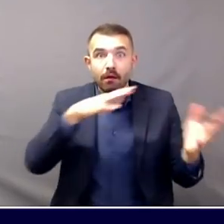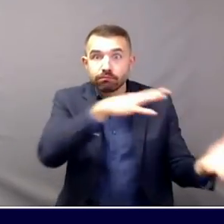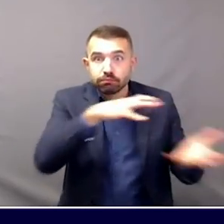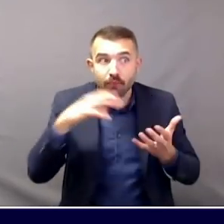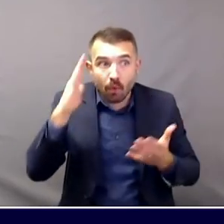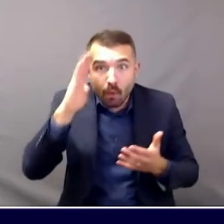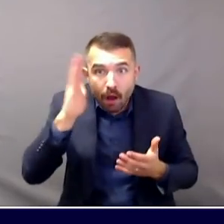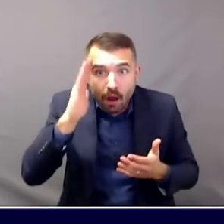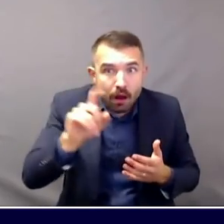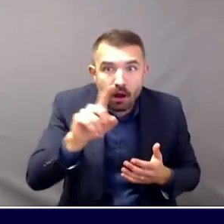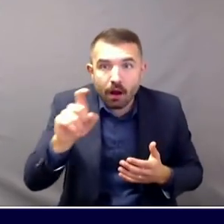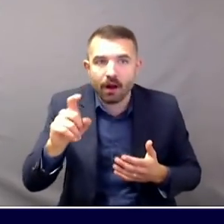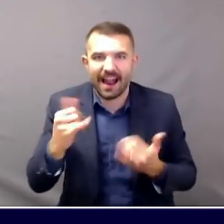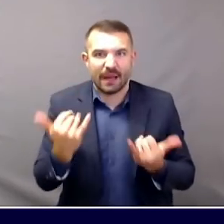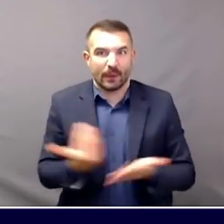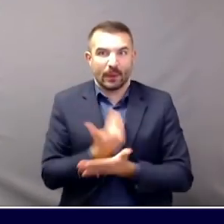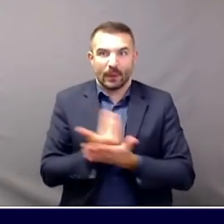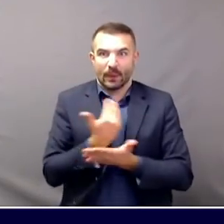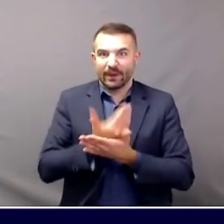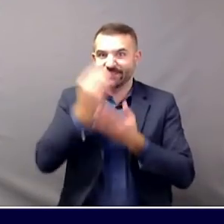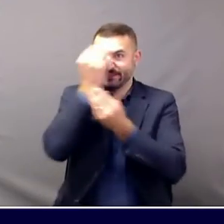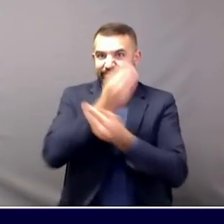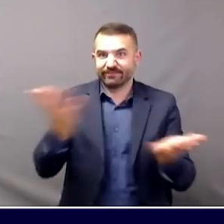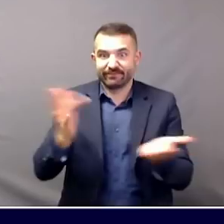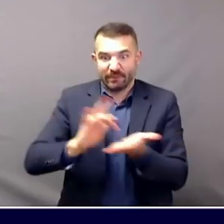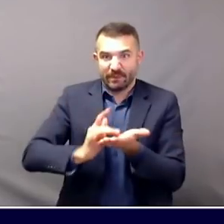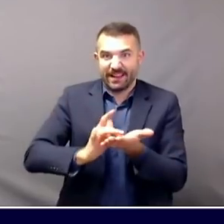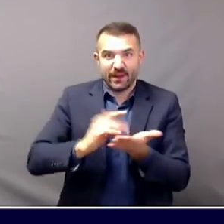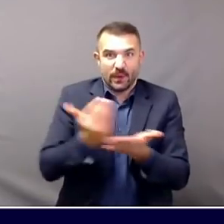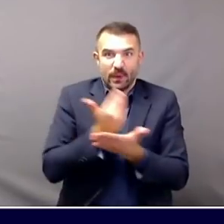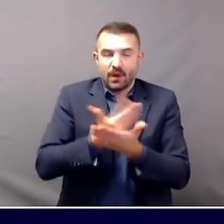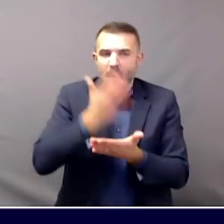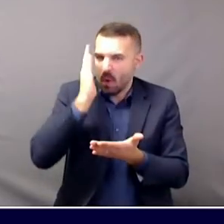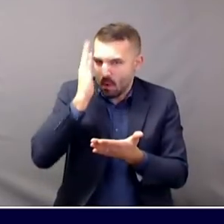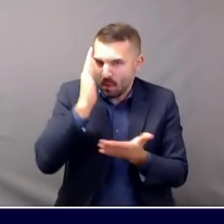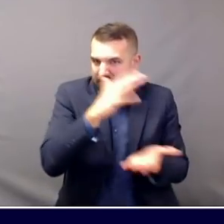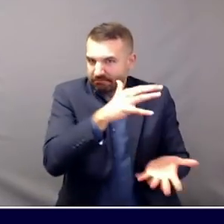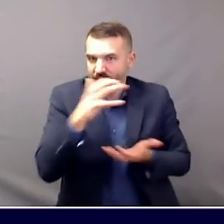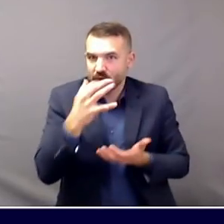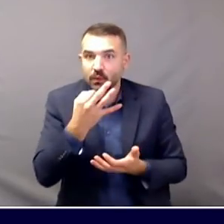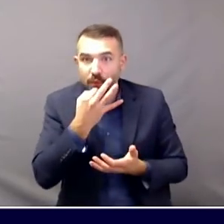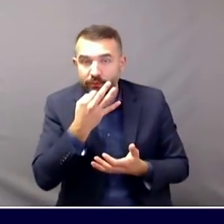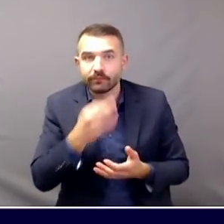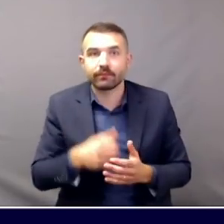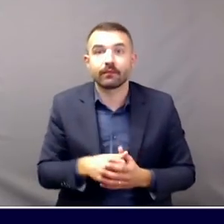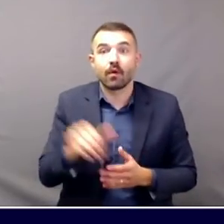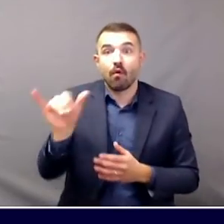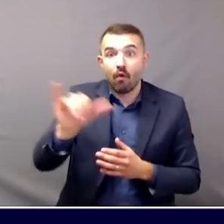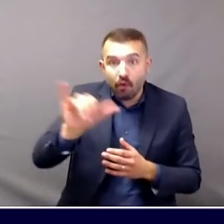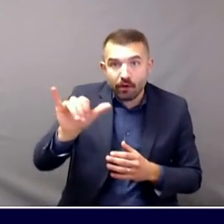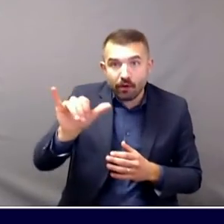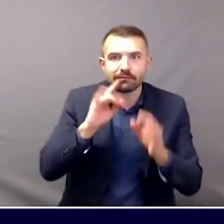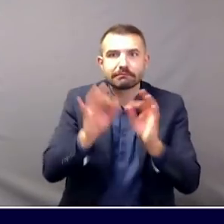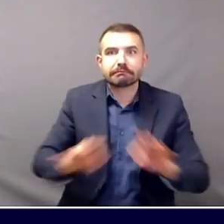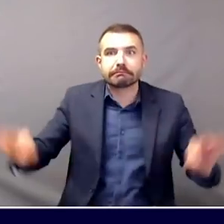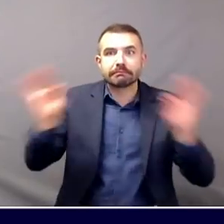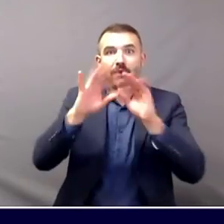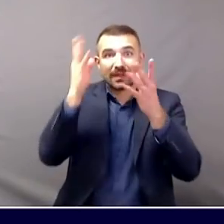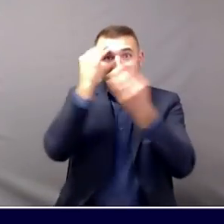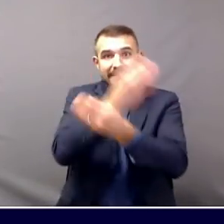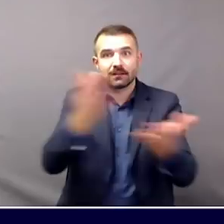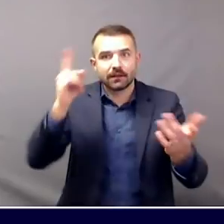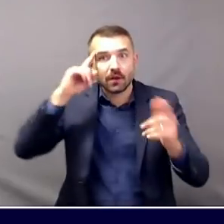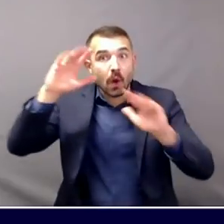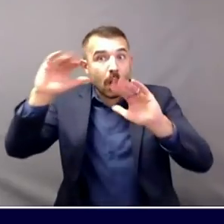therapy was on its way to Maine. But I also wanted to talk about this drug as a way to manage the expectations around it. This is a brand